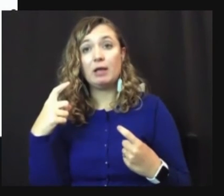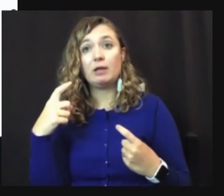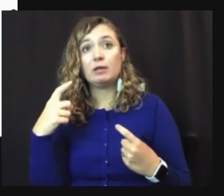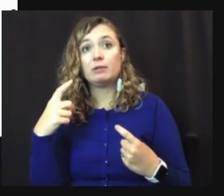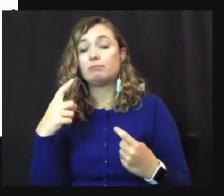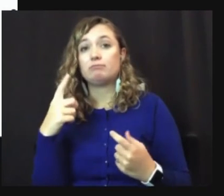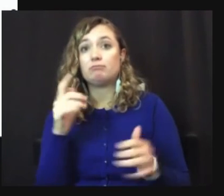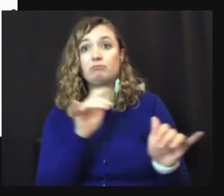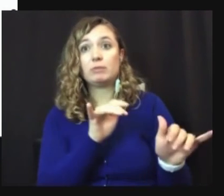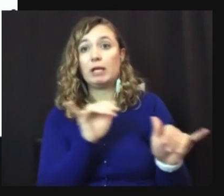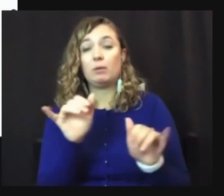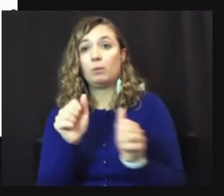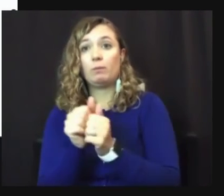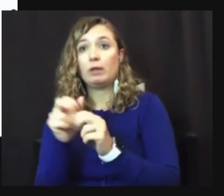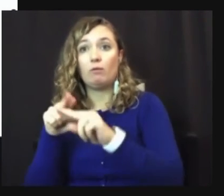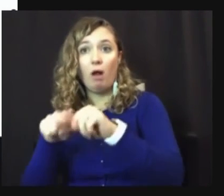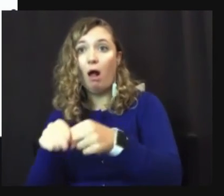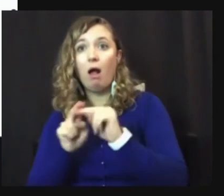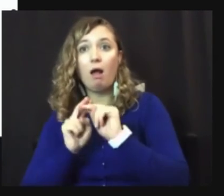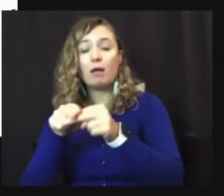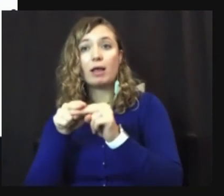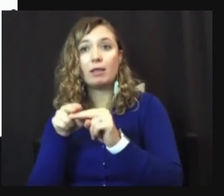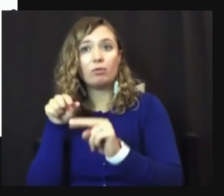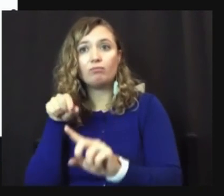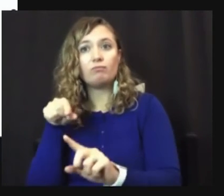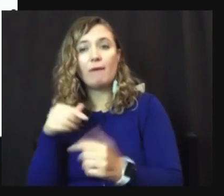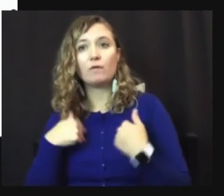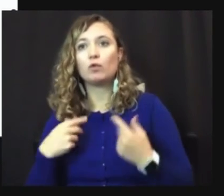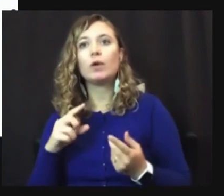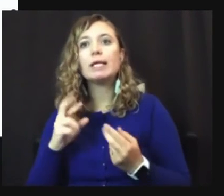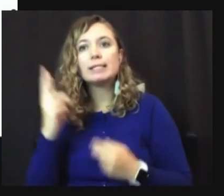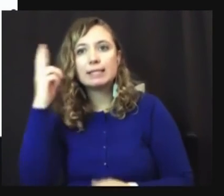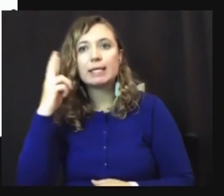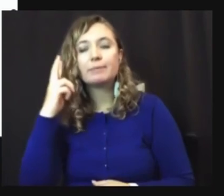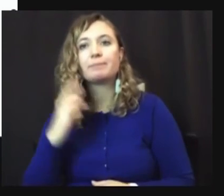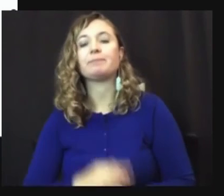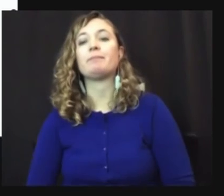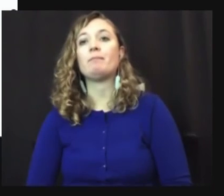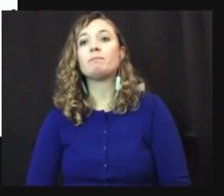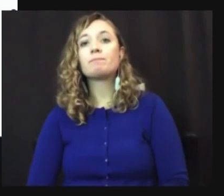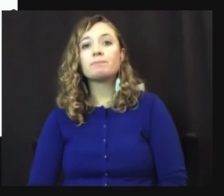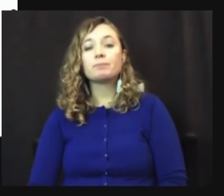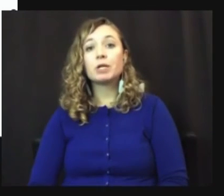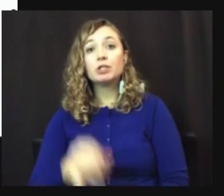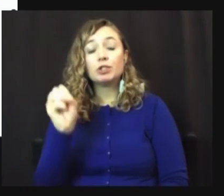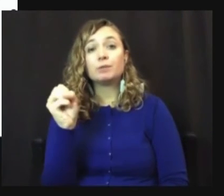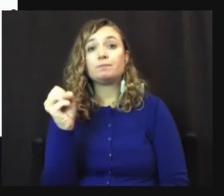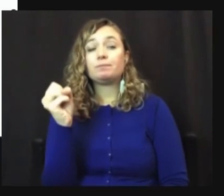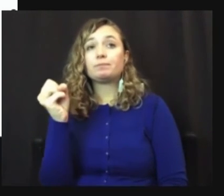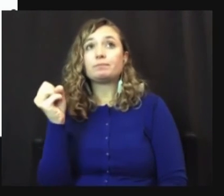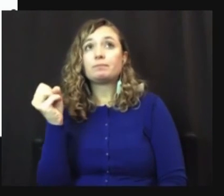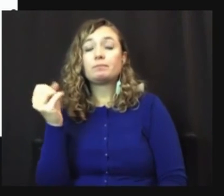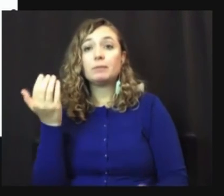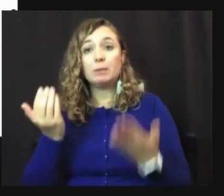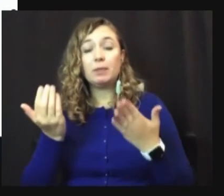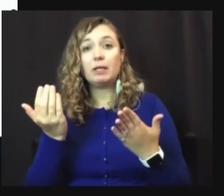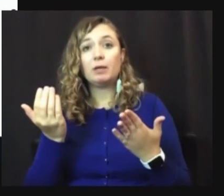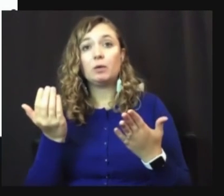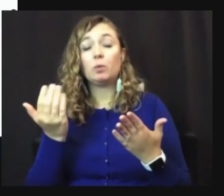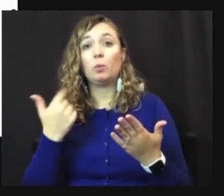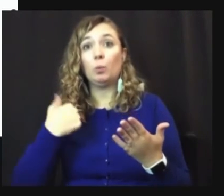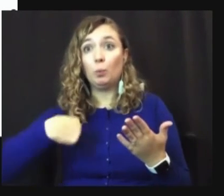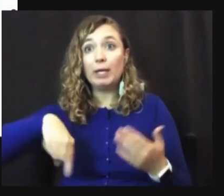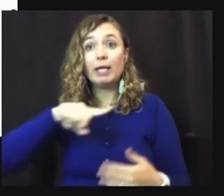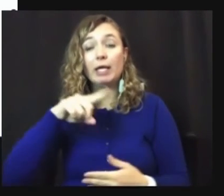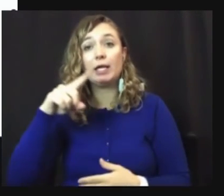stem that's rocking back and forth. So I would say, while we might look for ways to